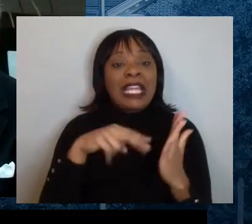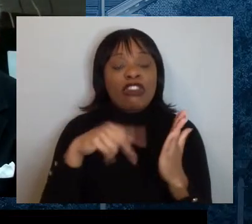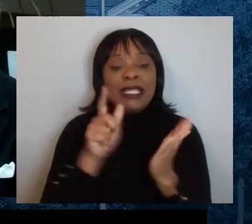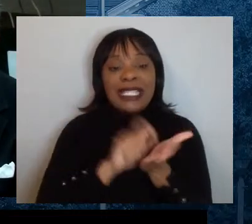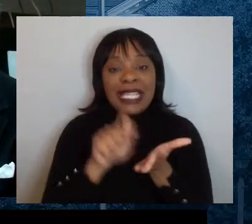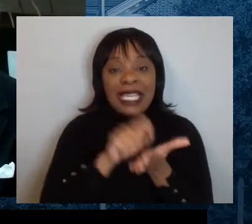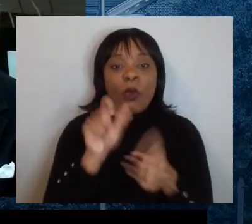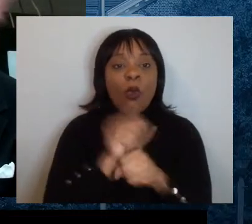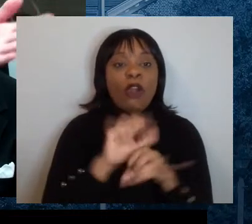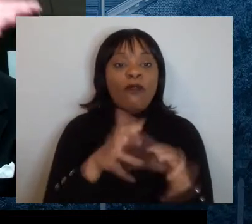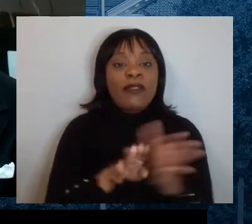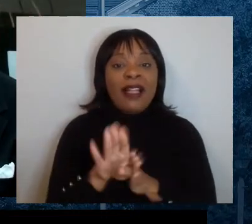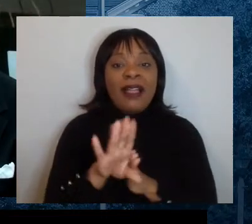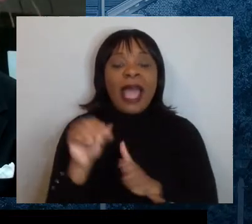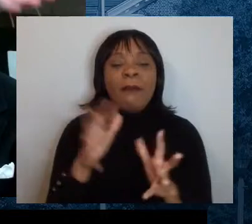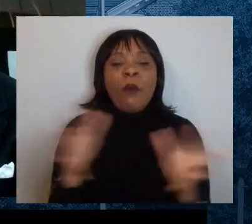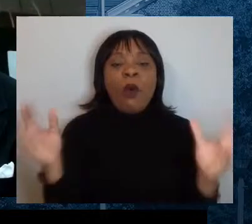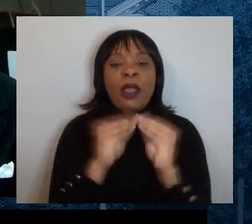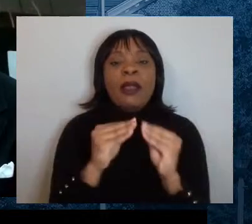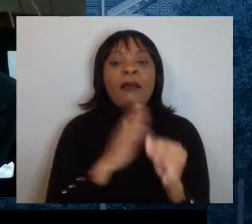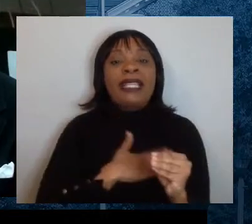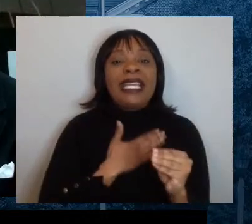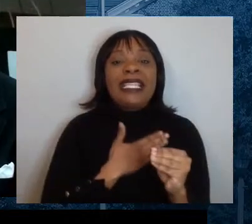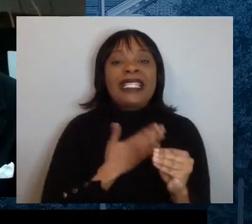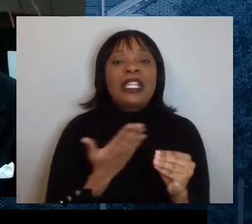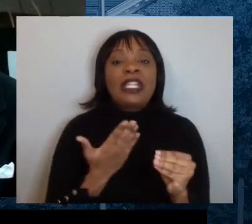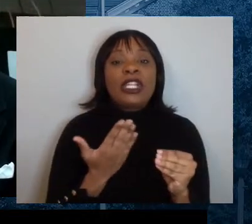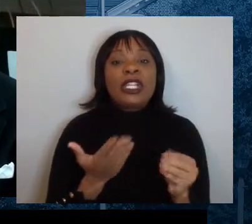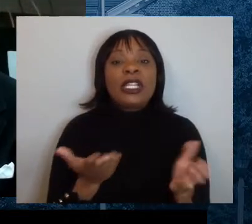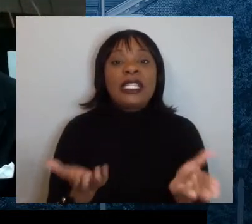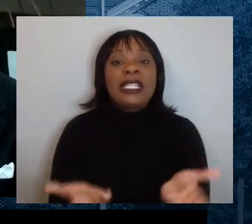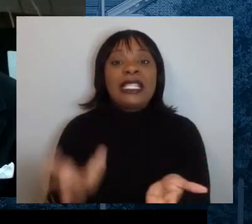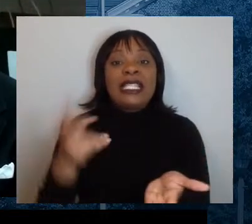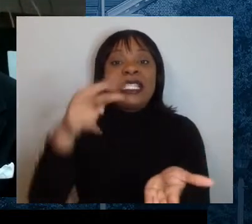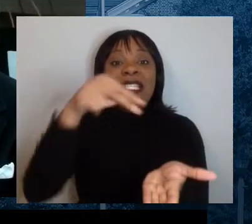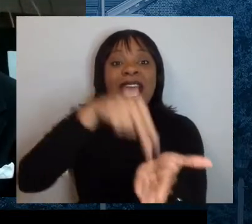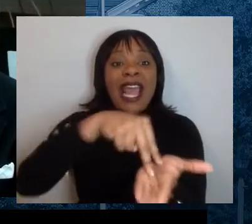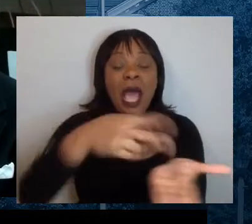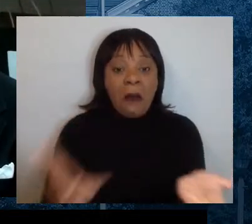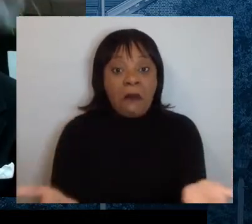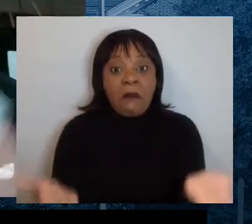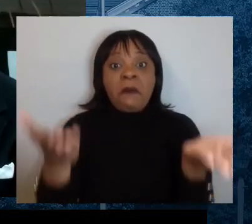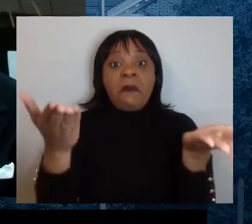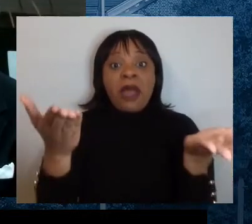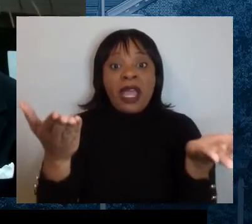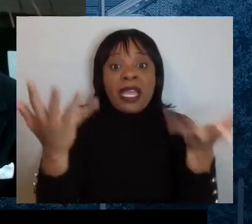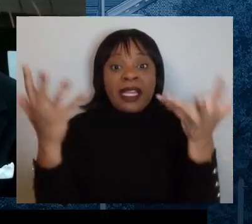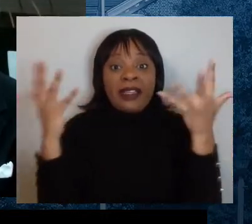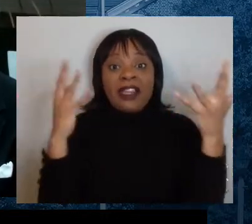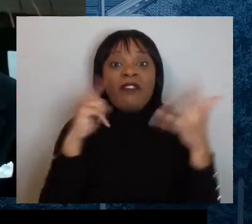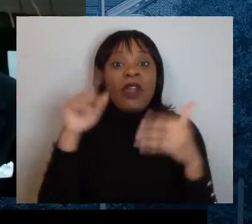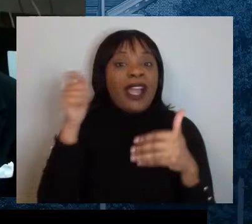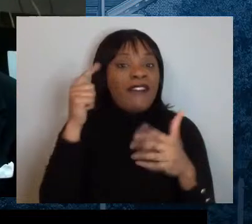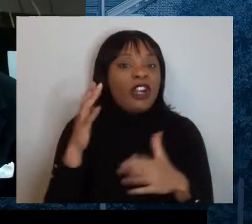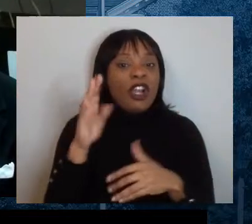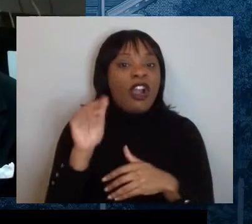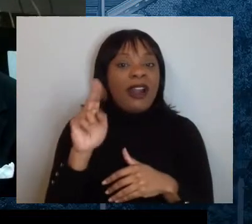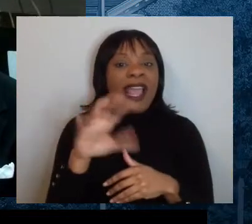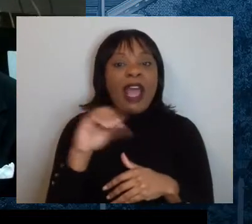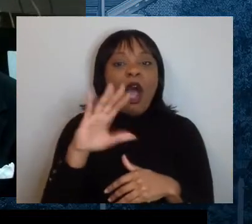Please join me in a big, thank you, standing ovation for Governor Carney and all our library champions.